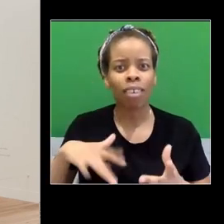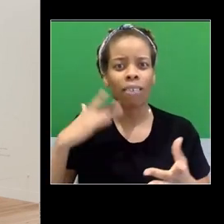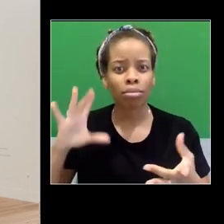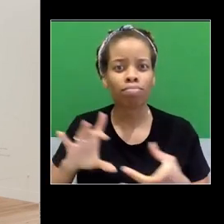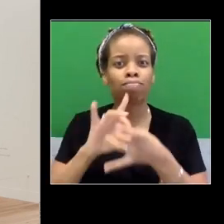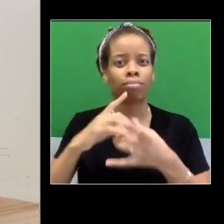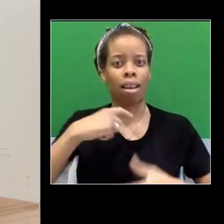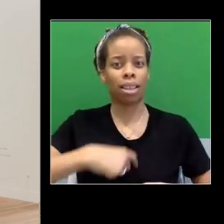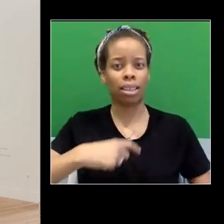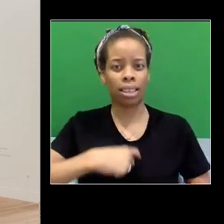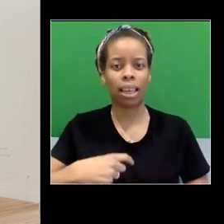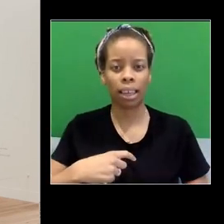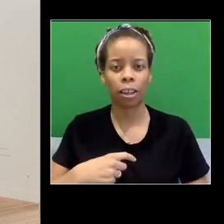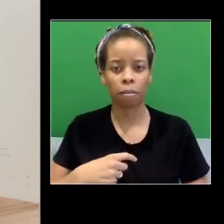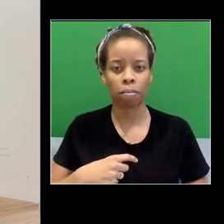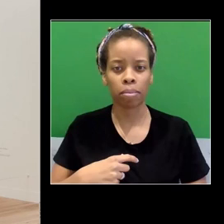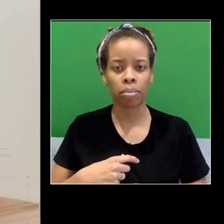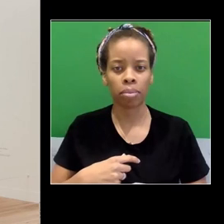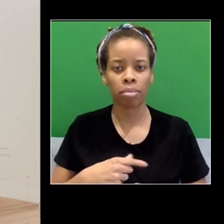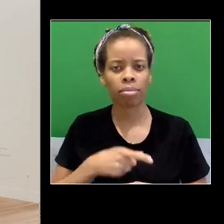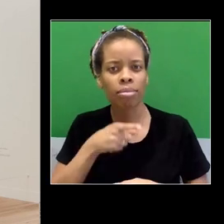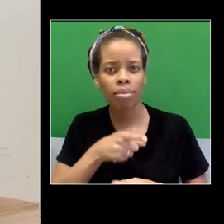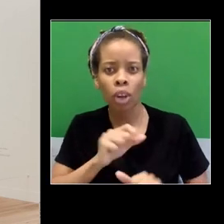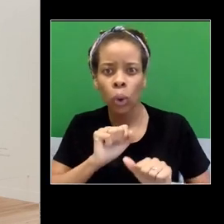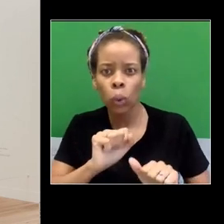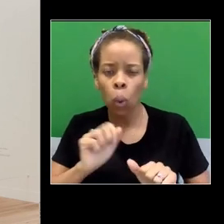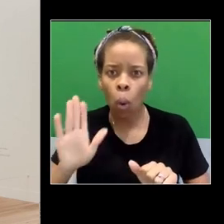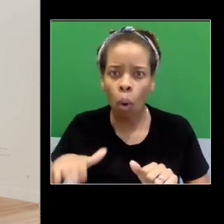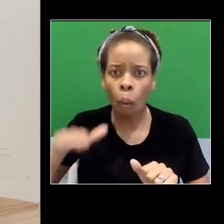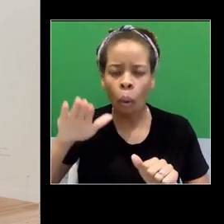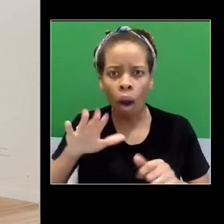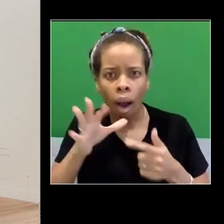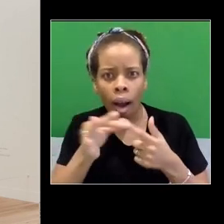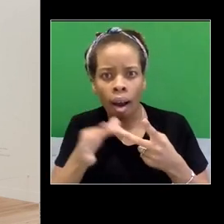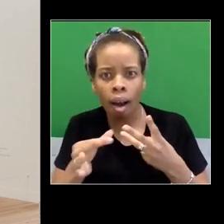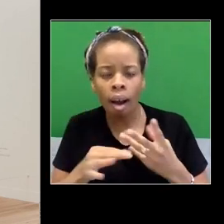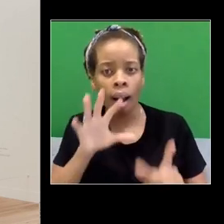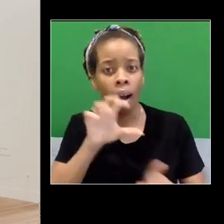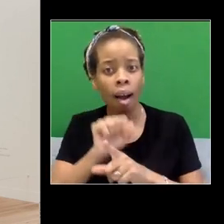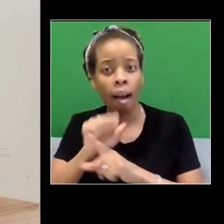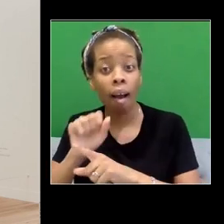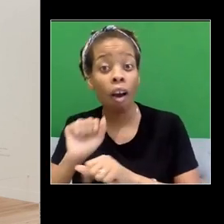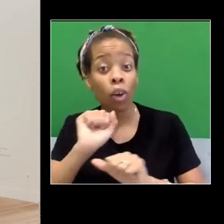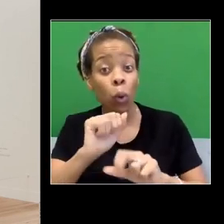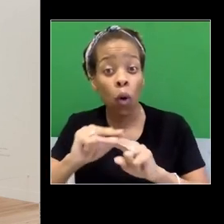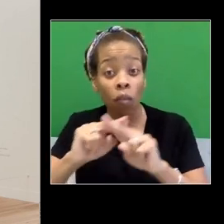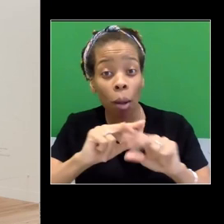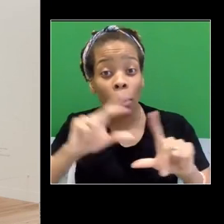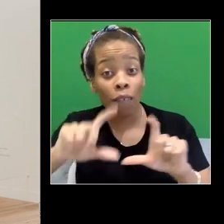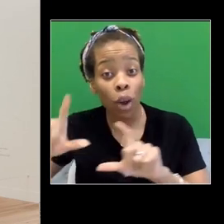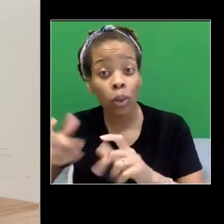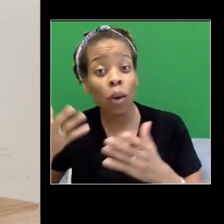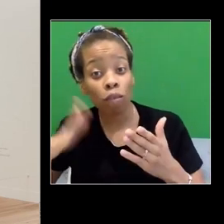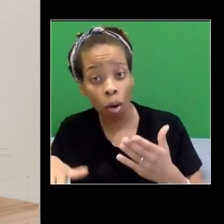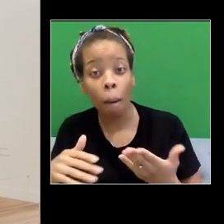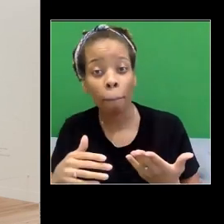the specific aspects of your own biography, but have again given you a way into thinking about